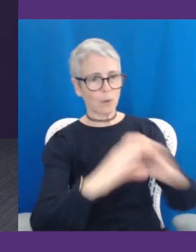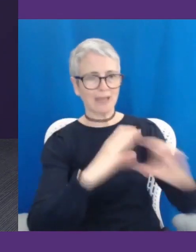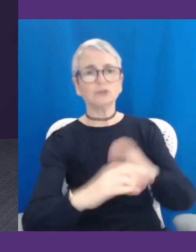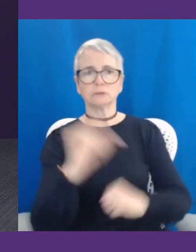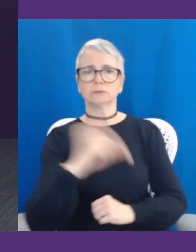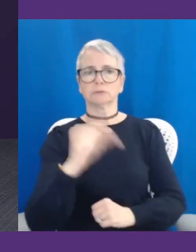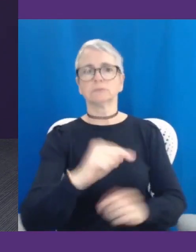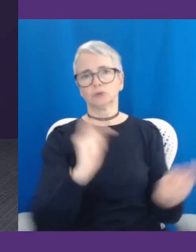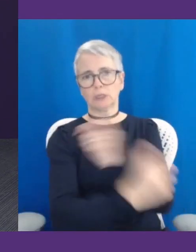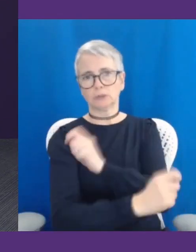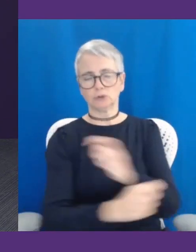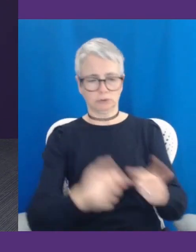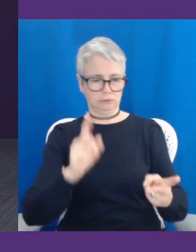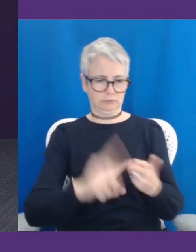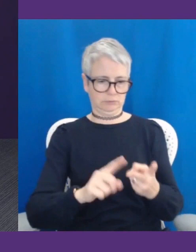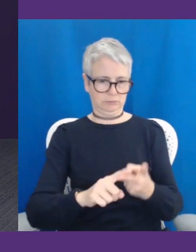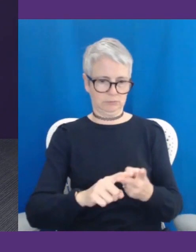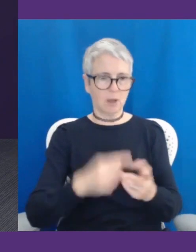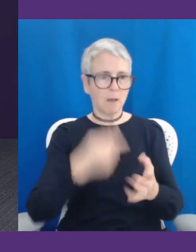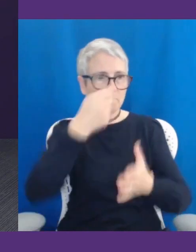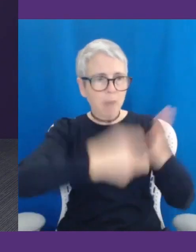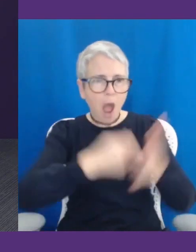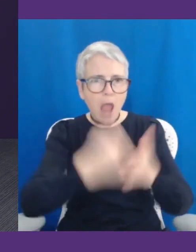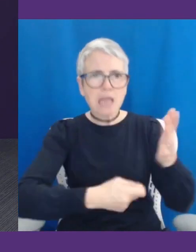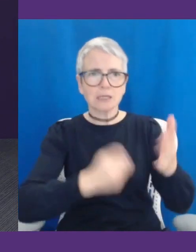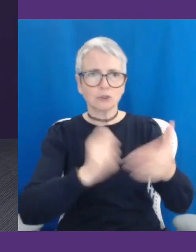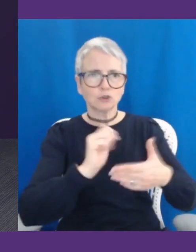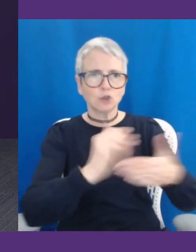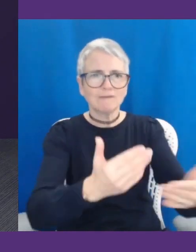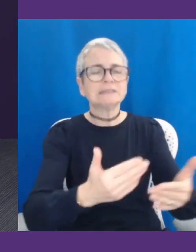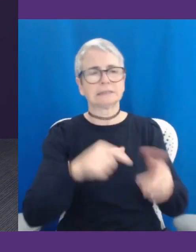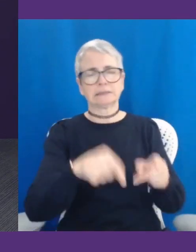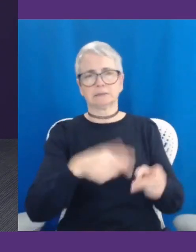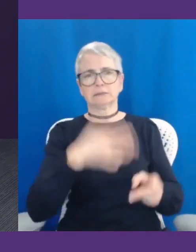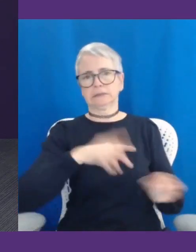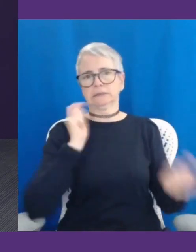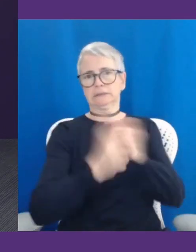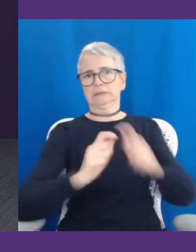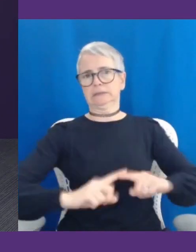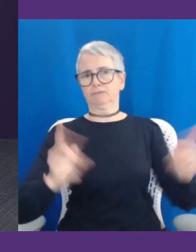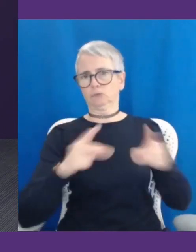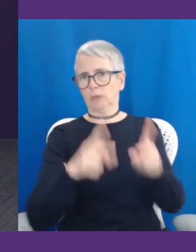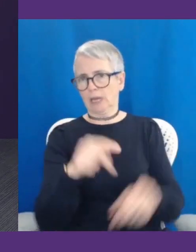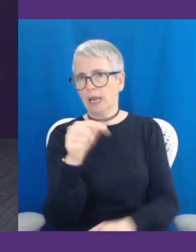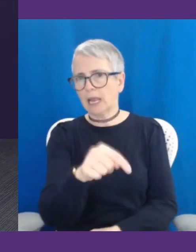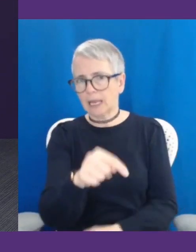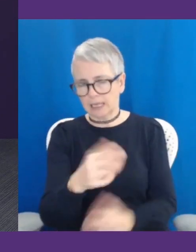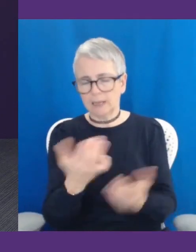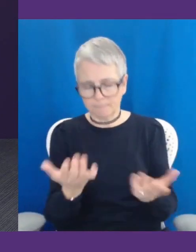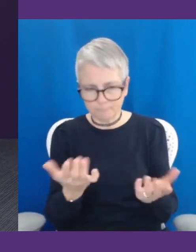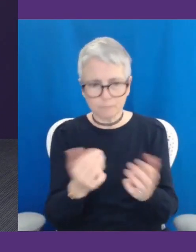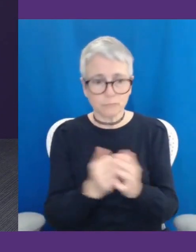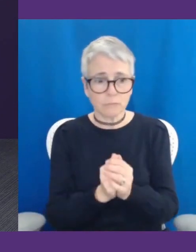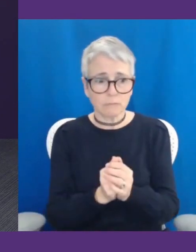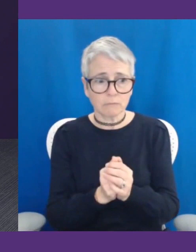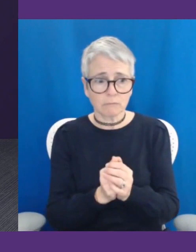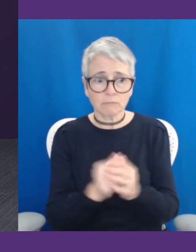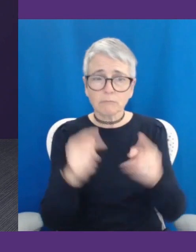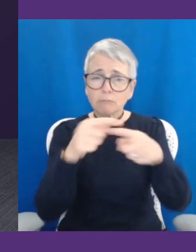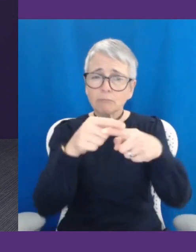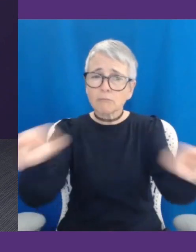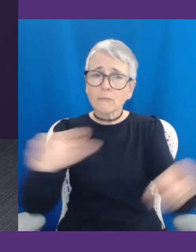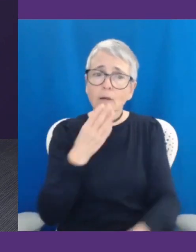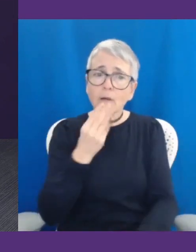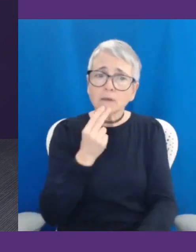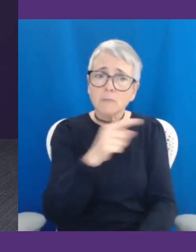because ultimately, while these might be fintechs or third-party products and services, these are ultimately our customers and our people. But